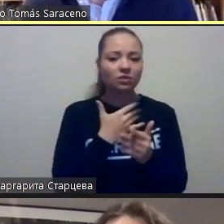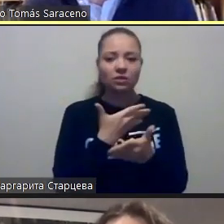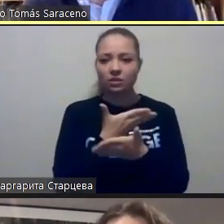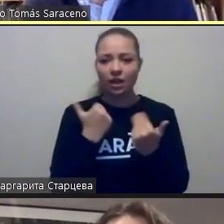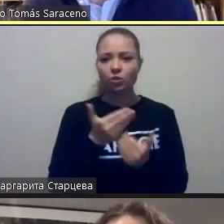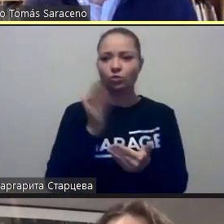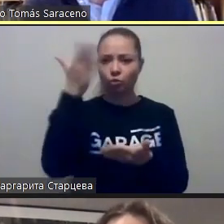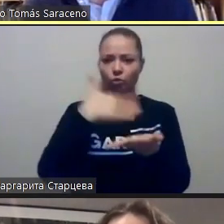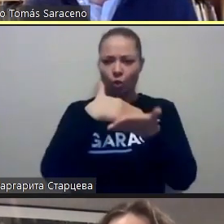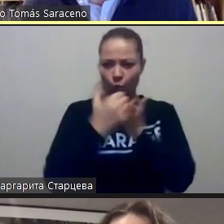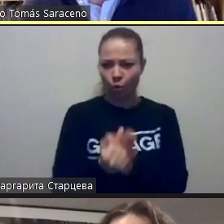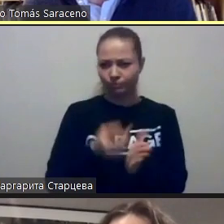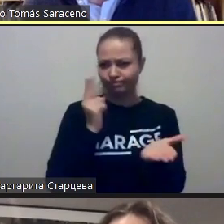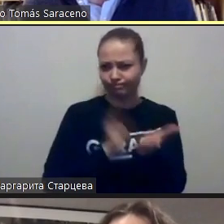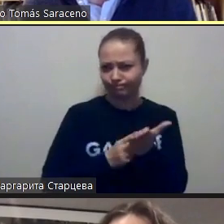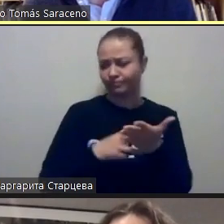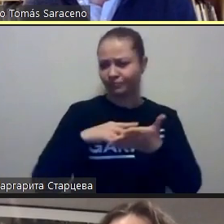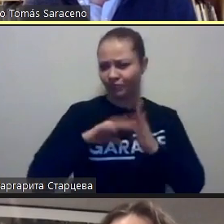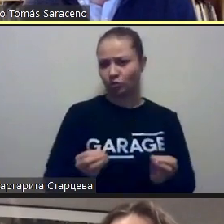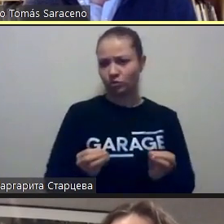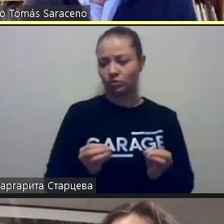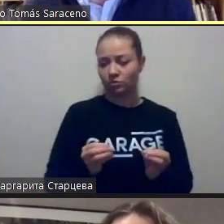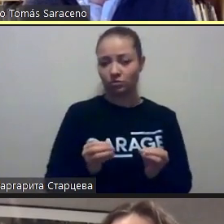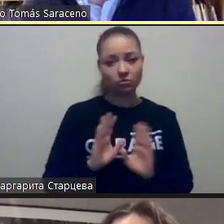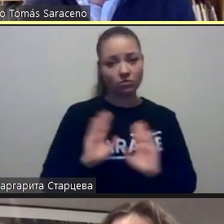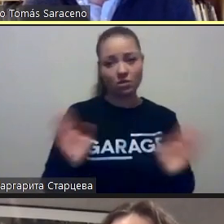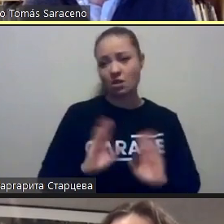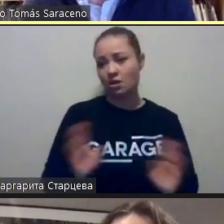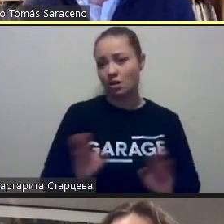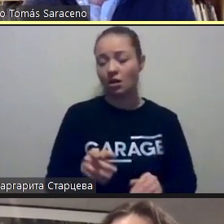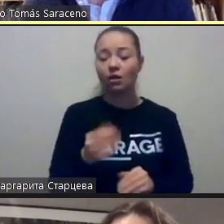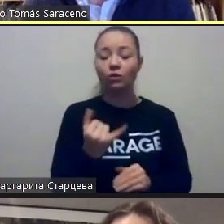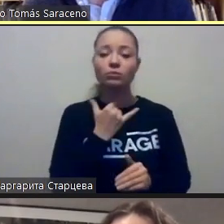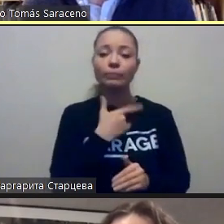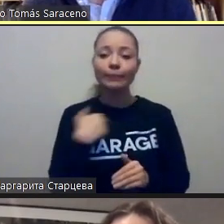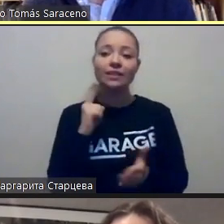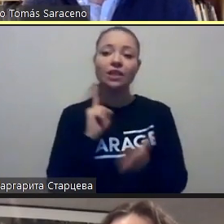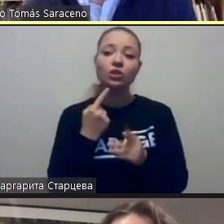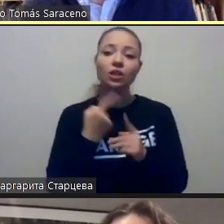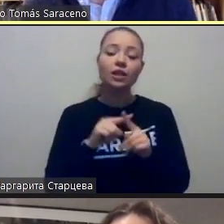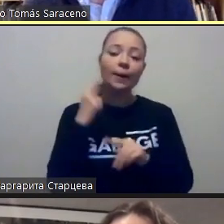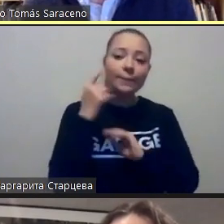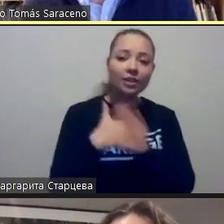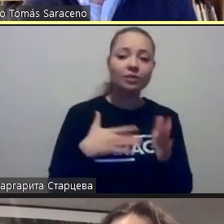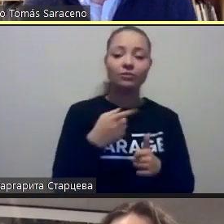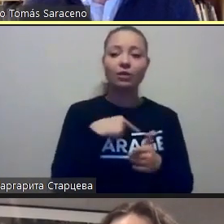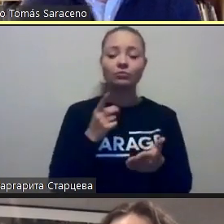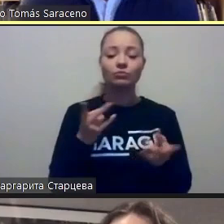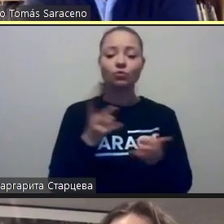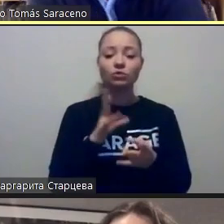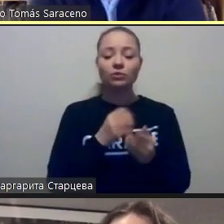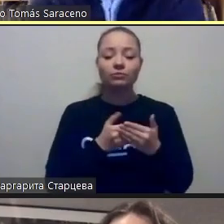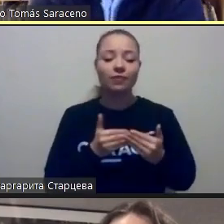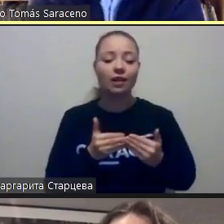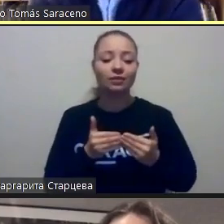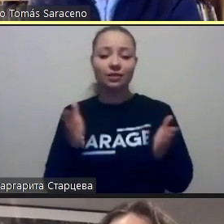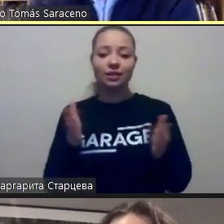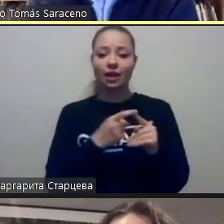have to kind of being able very much to embrace and be open to how, as much as we